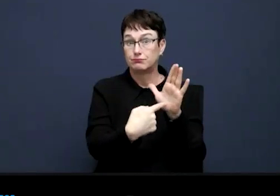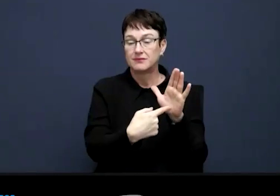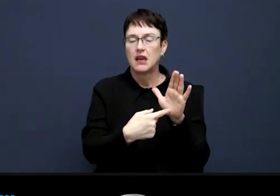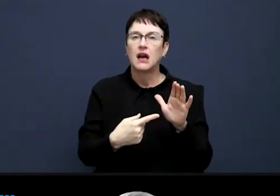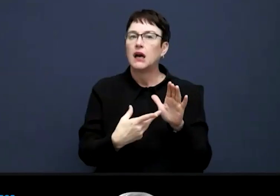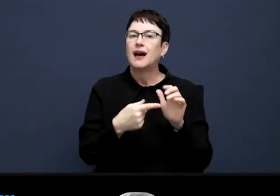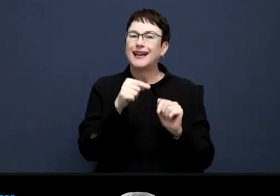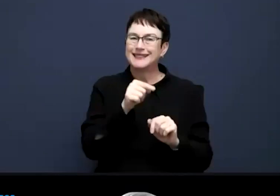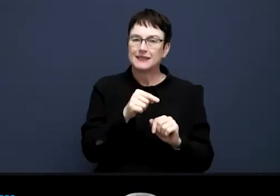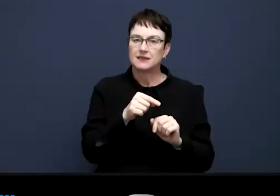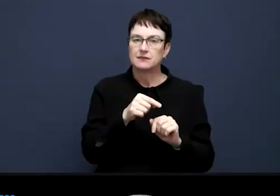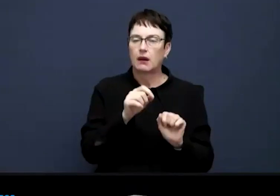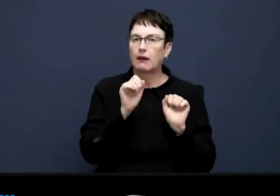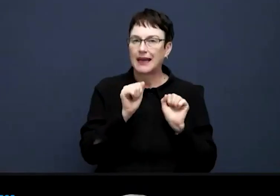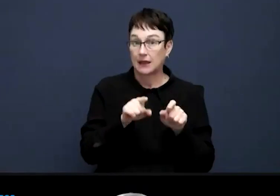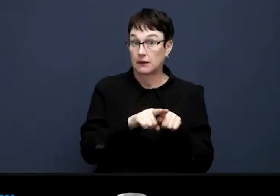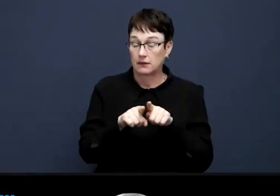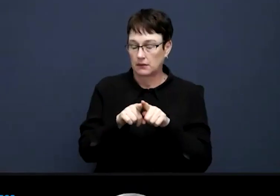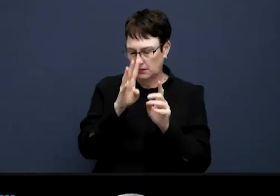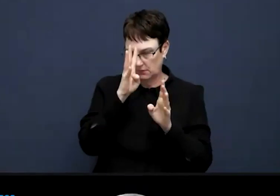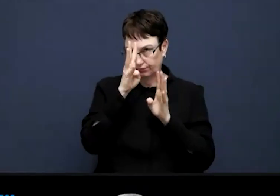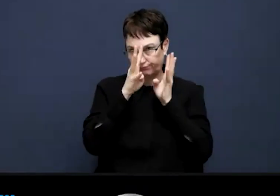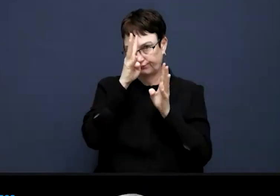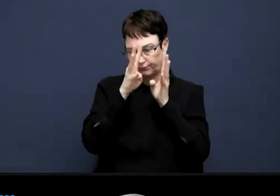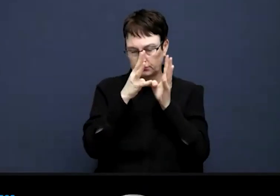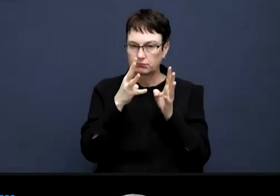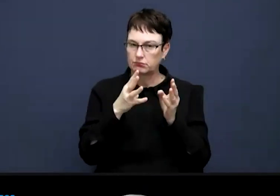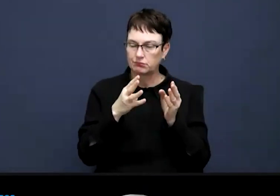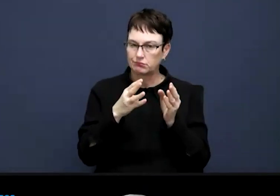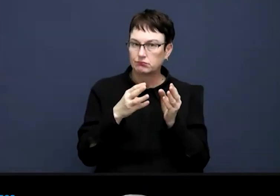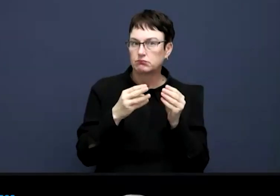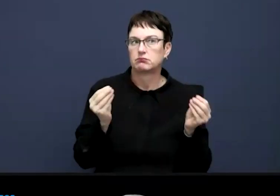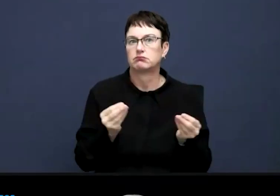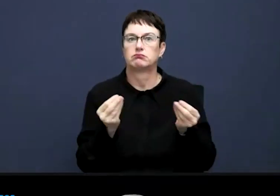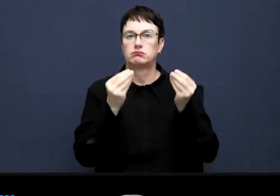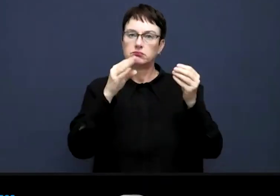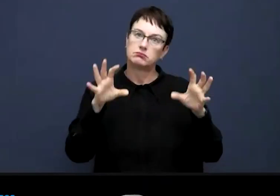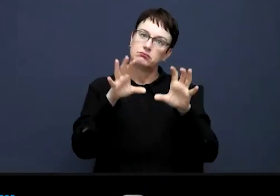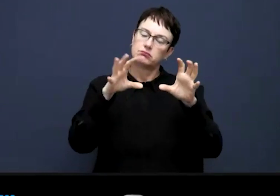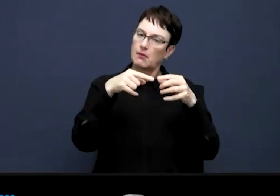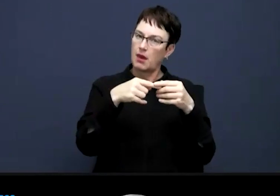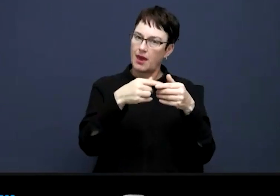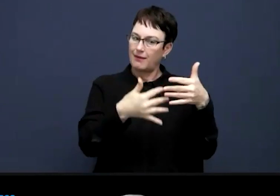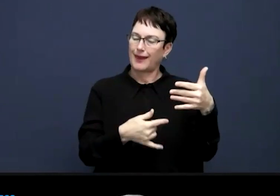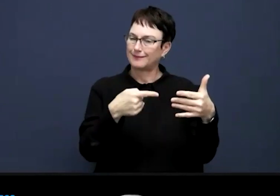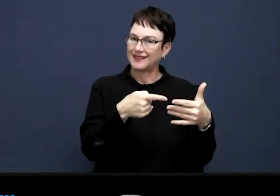sometimes fantasize stuff. And that is absolutely not something that can be